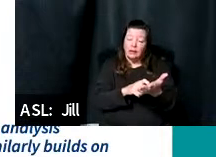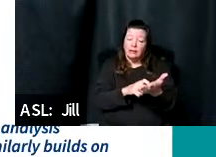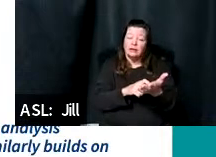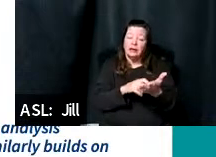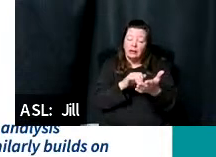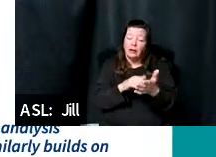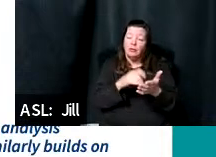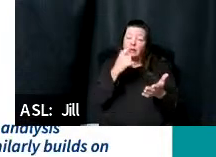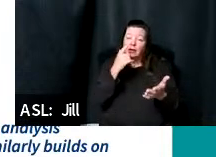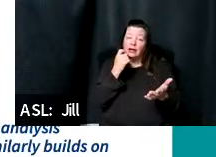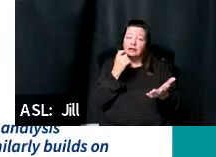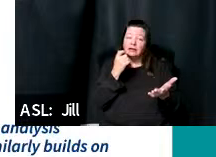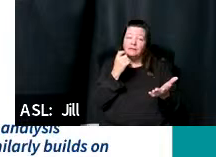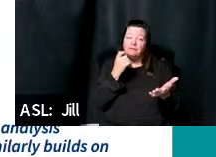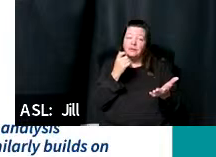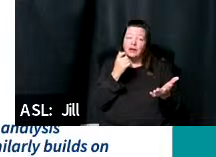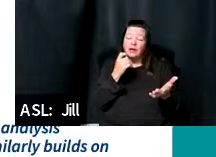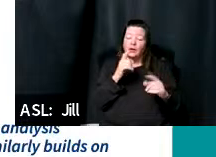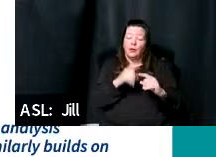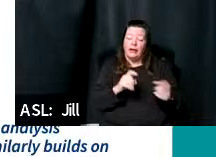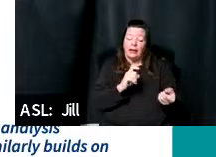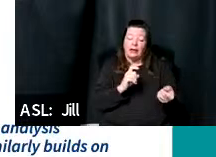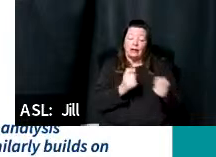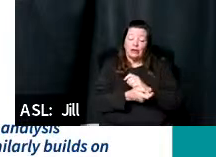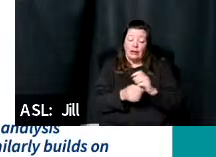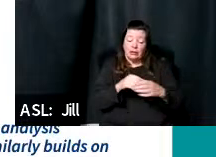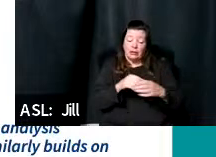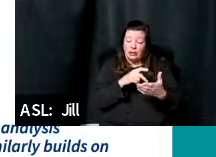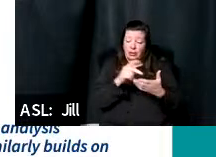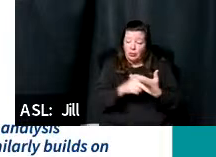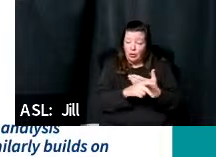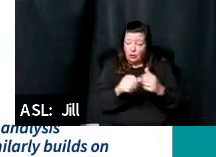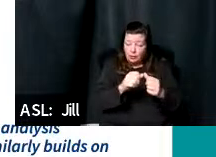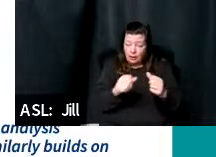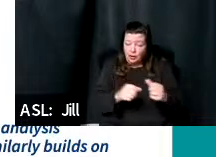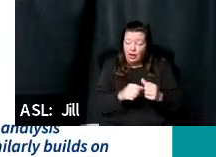because the needs had not changed within the program area, we would continue the work of